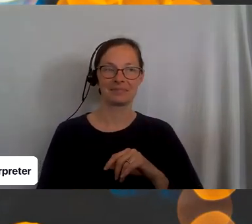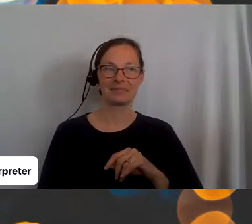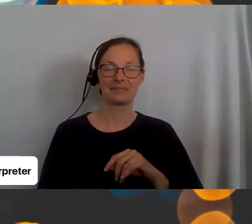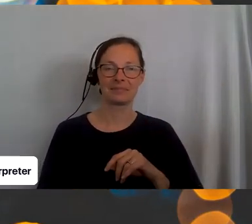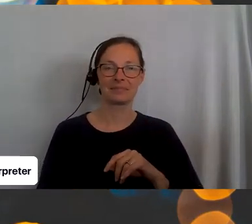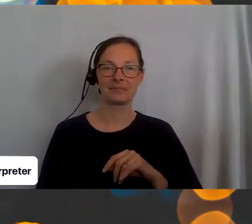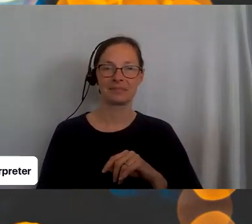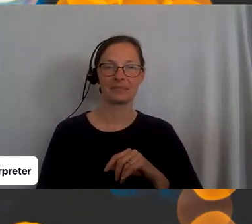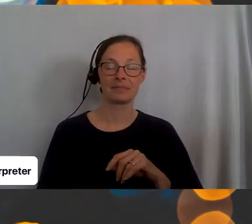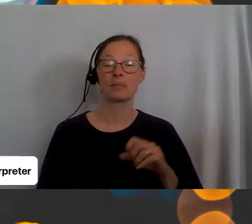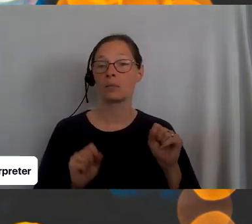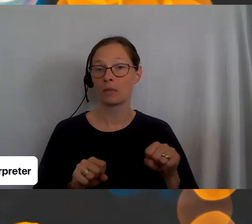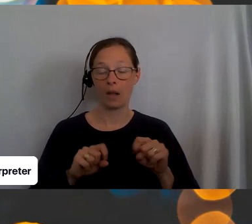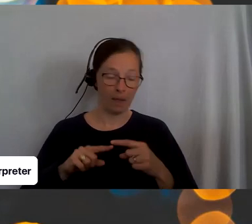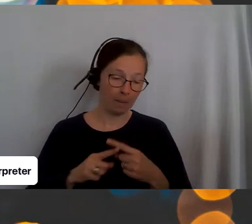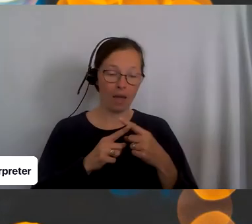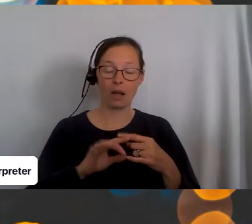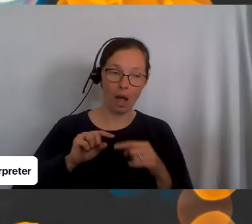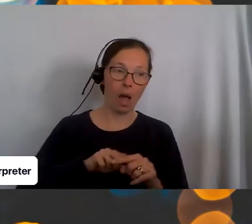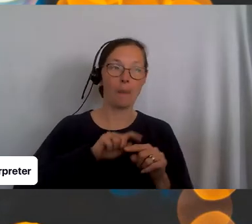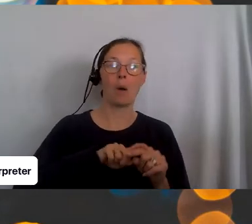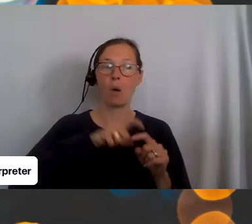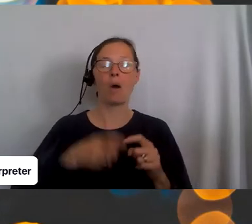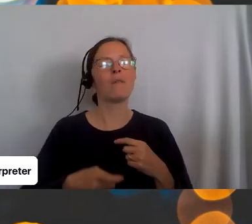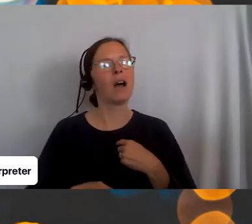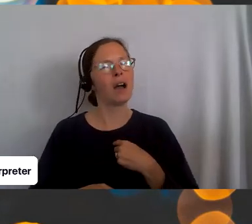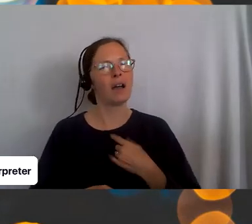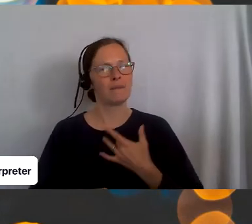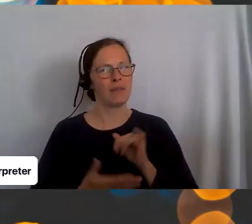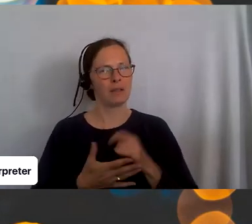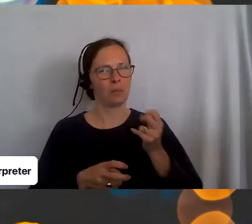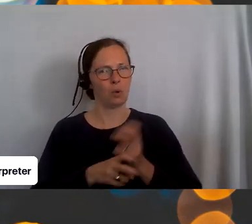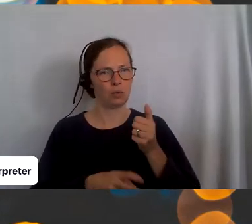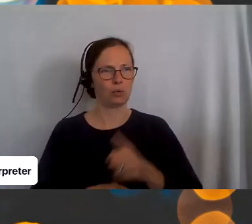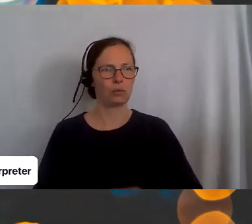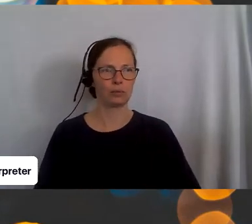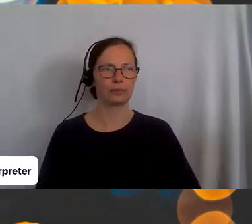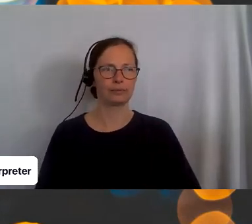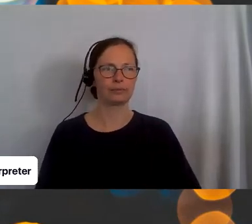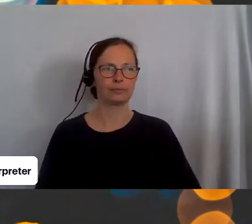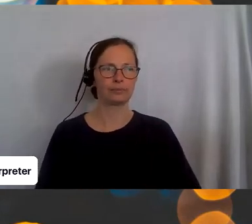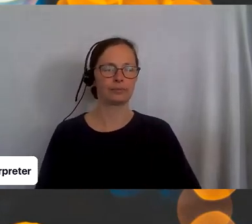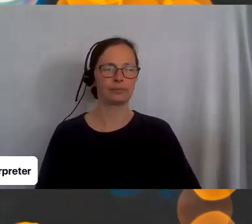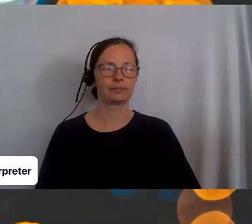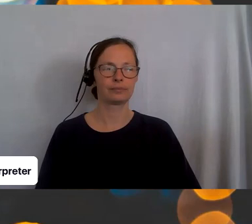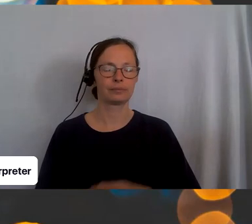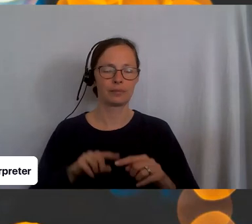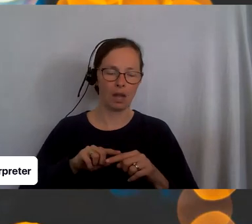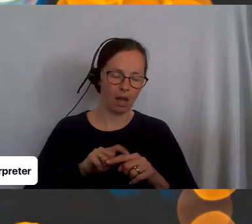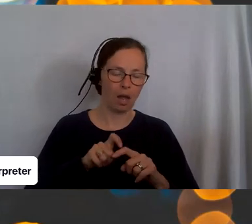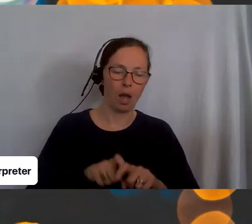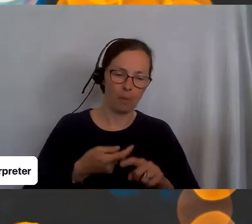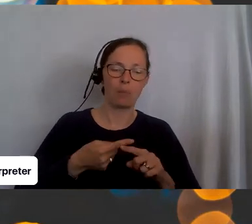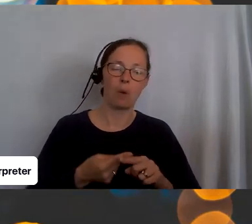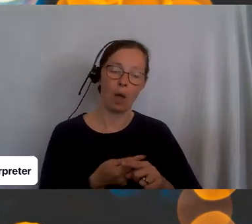You can go through the back if you want. Up and over. I find that harder. Up and over. Now it's a purl.